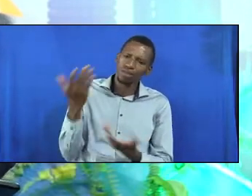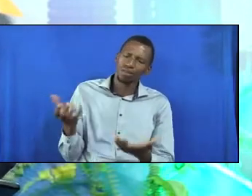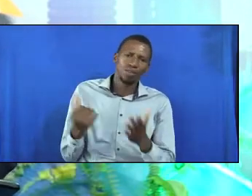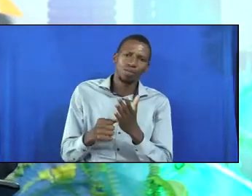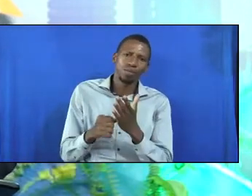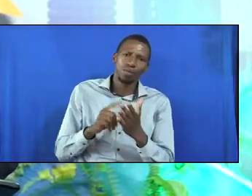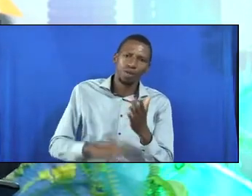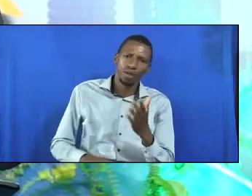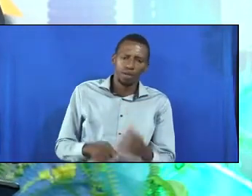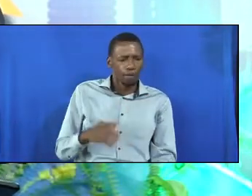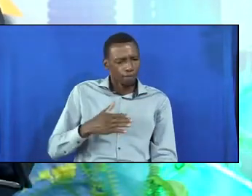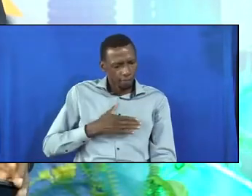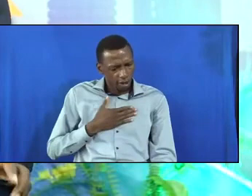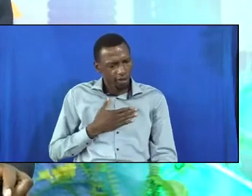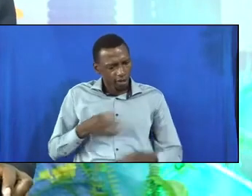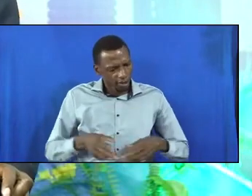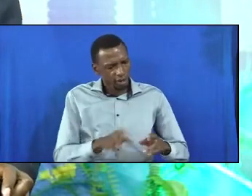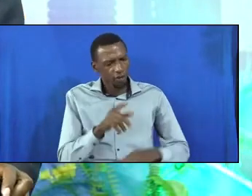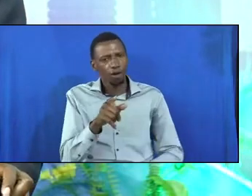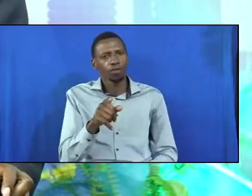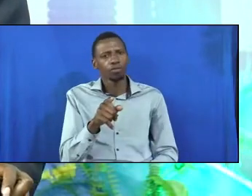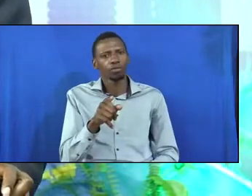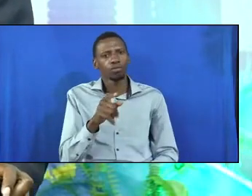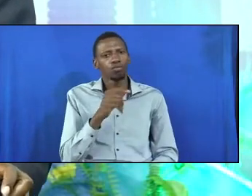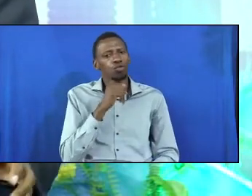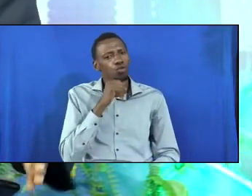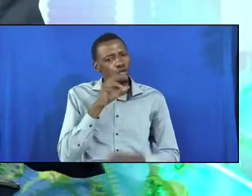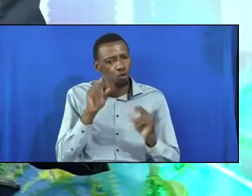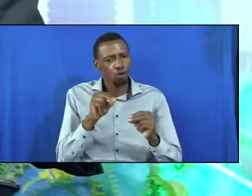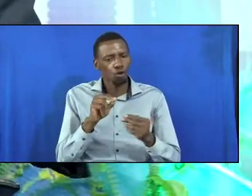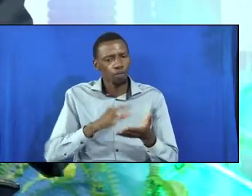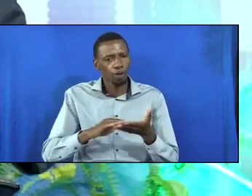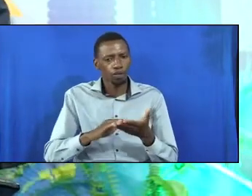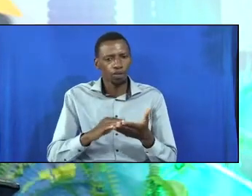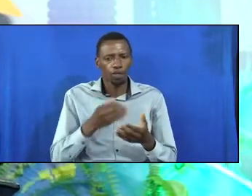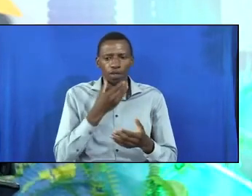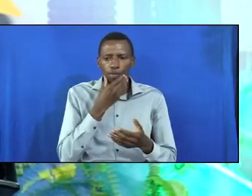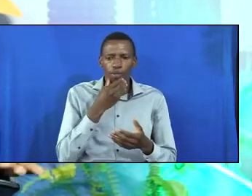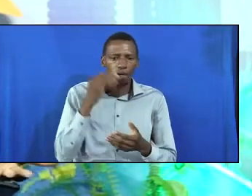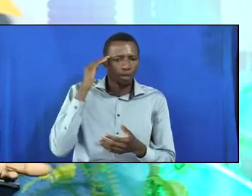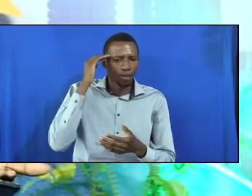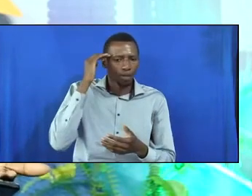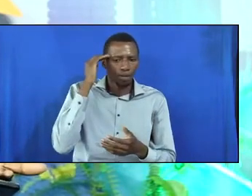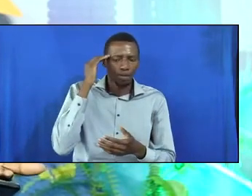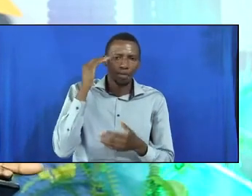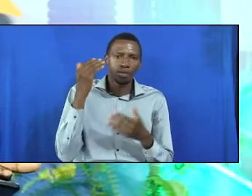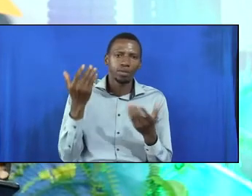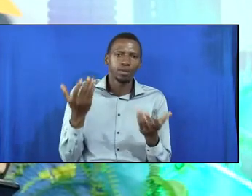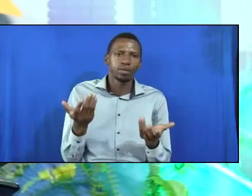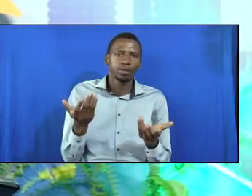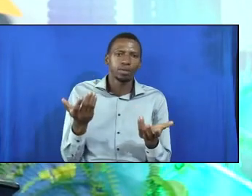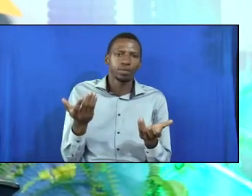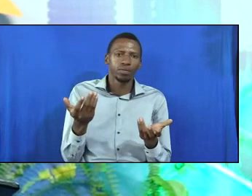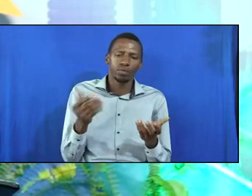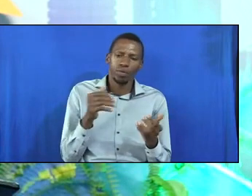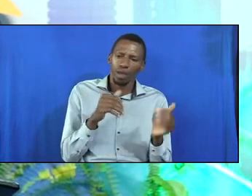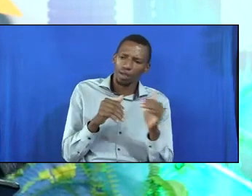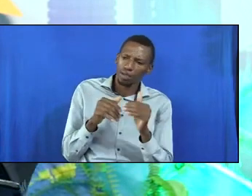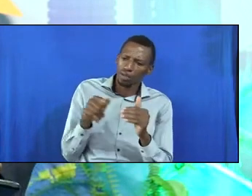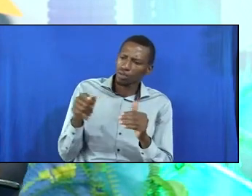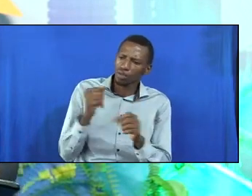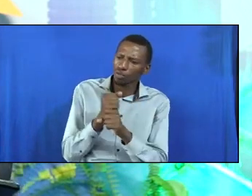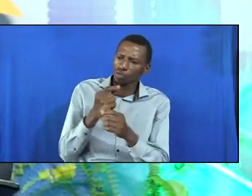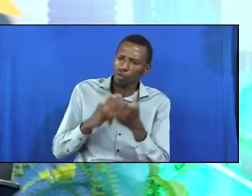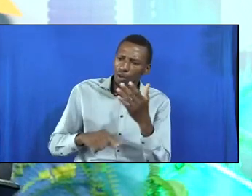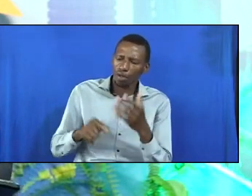river. You have no permission." The madman said that. Then they asked him, "What can we do for you?" He said, "There is only one